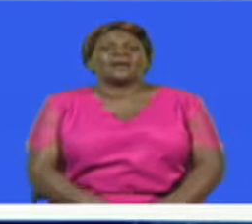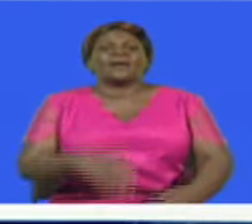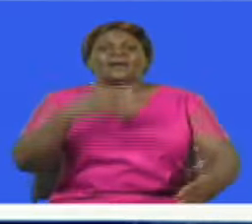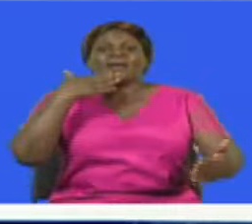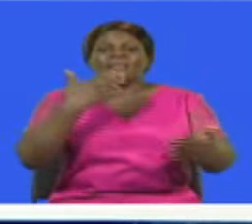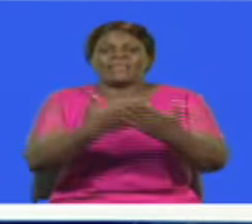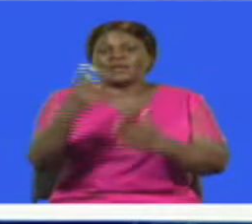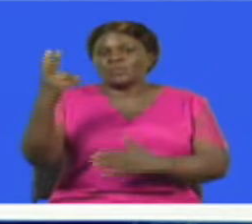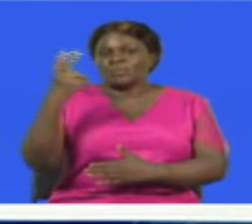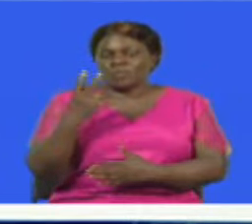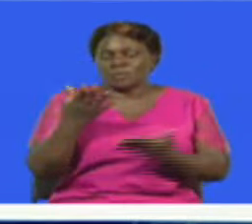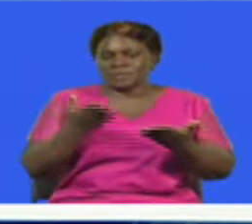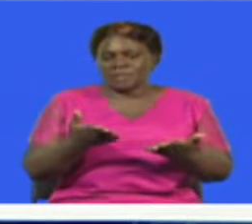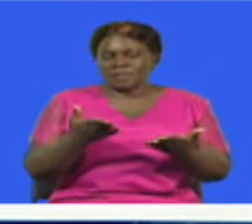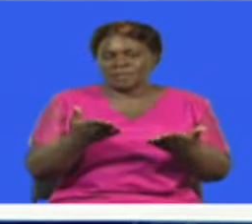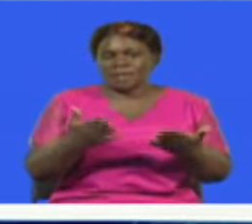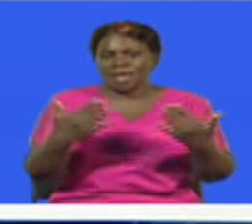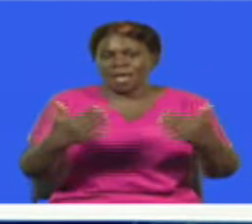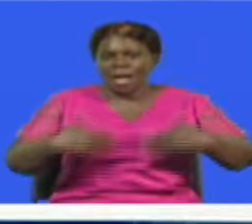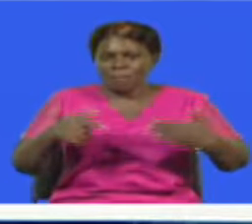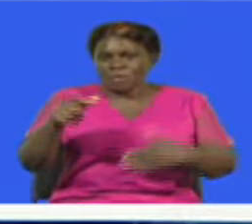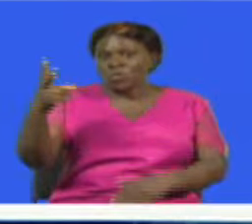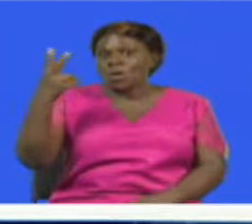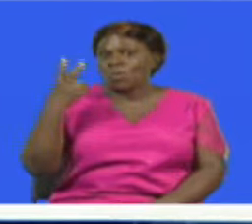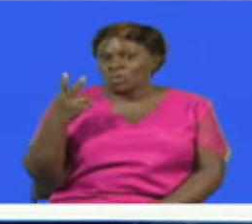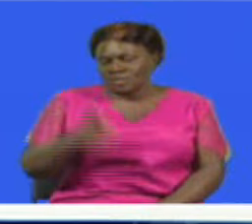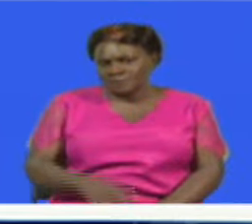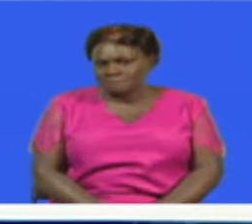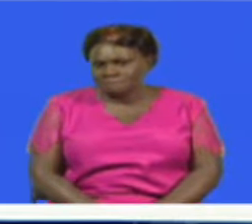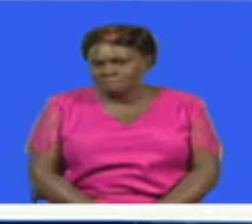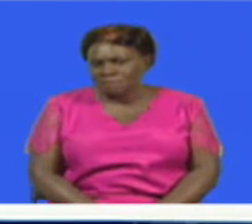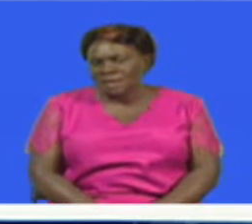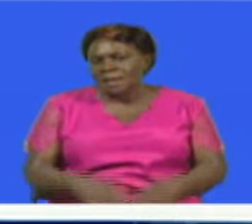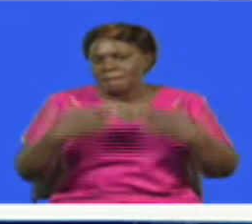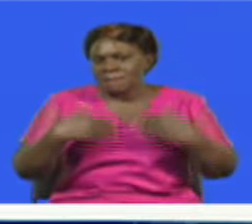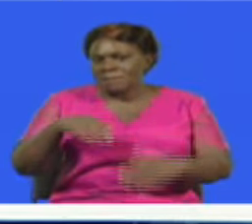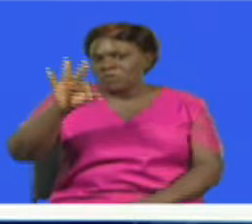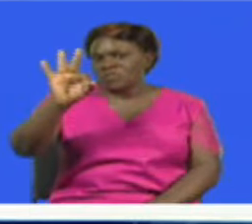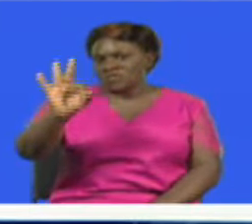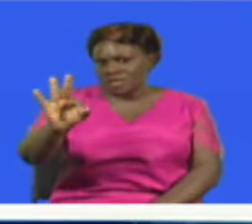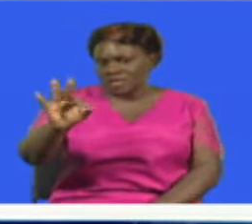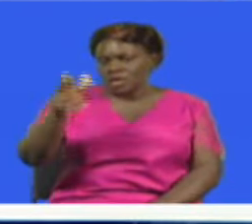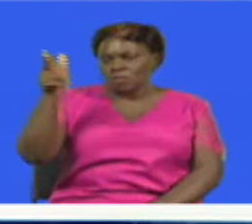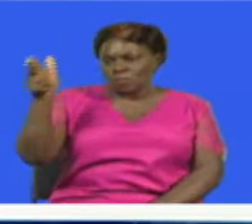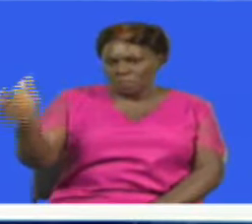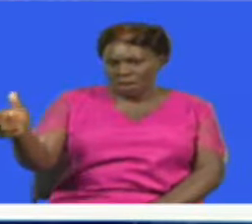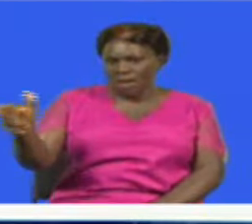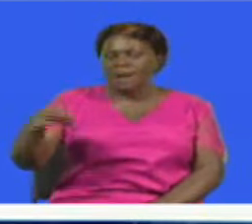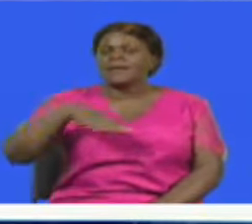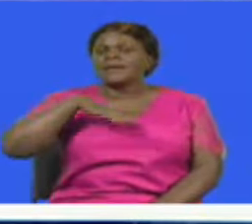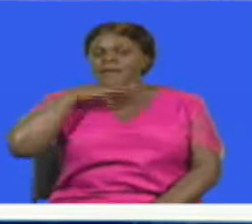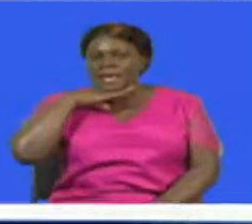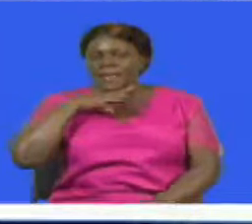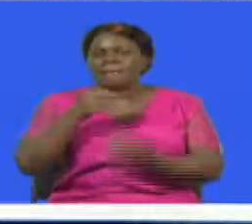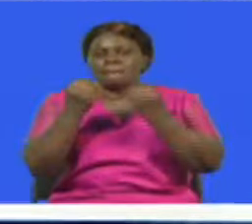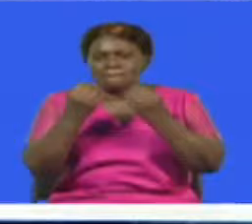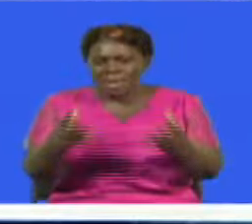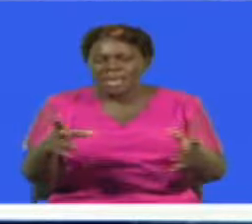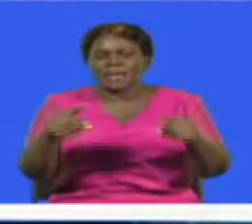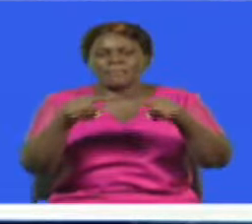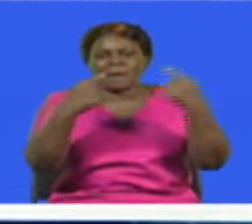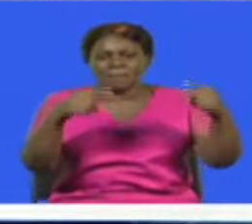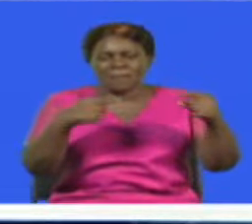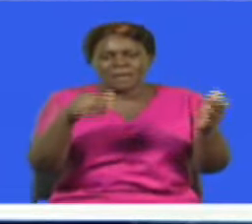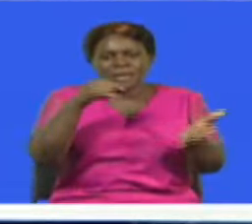Well, thank you for tuning in. We are glad you are watching. Now, 3 people have been shot dead and several others injured,